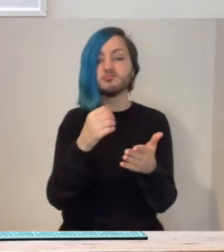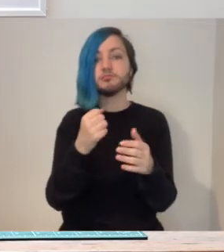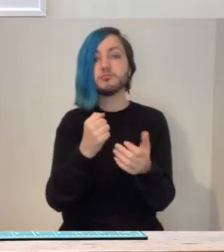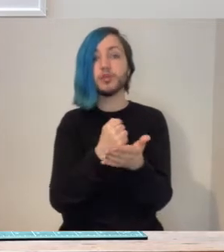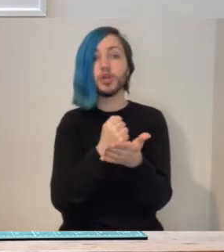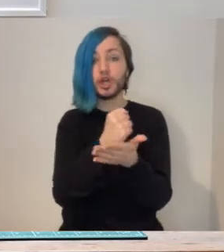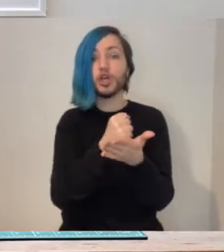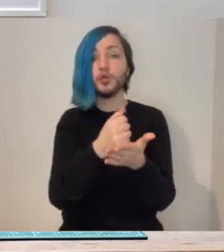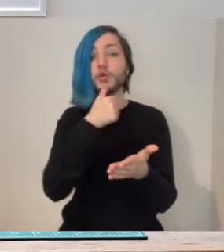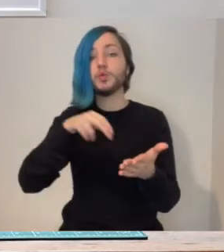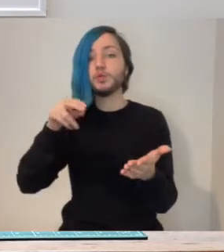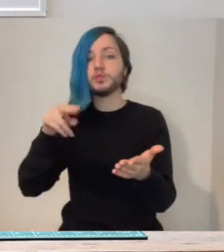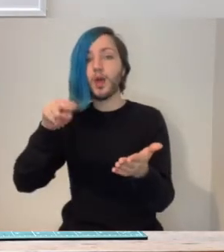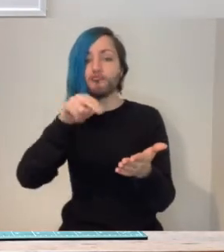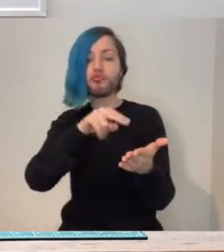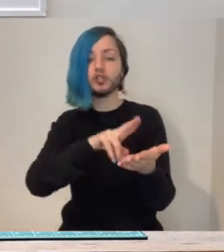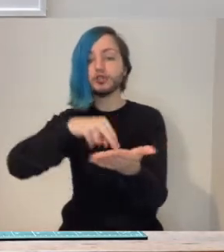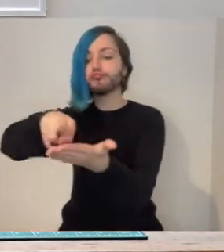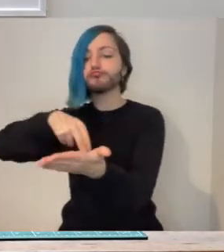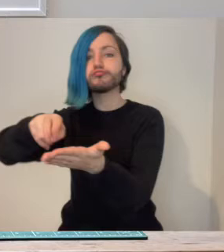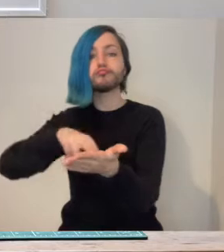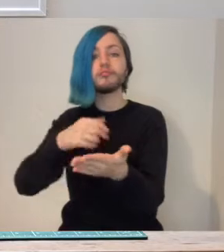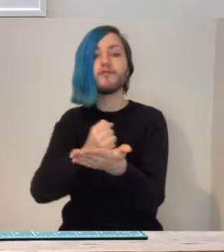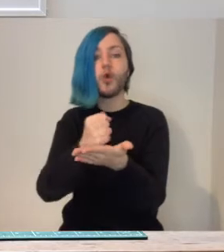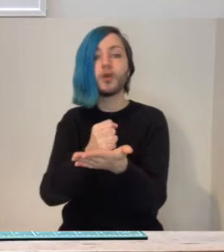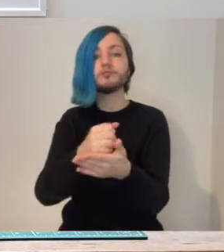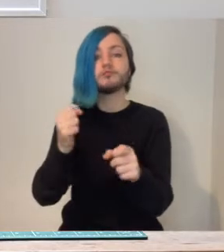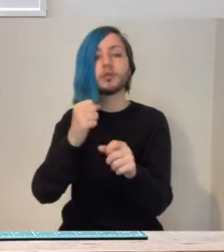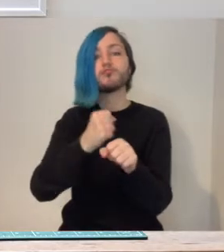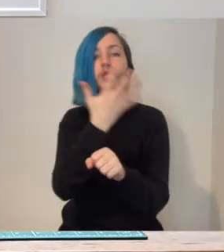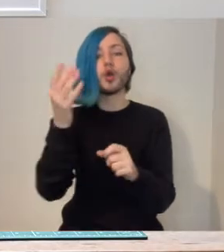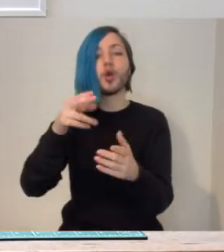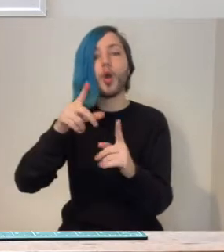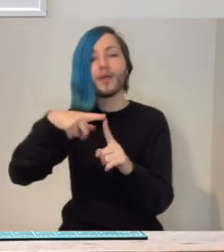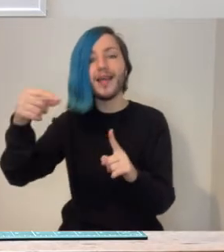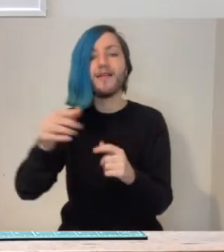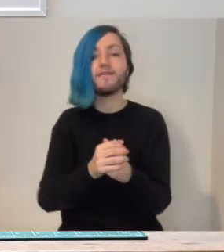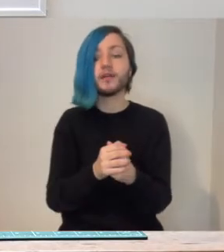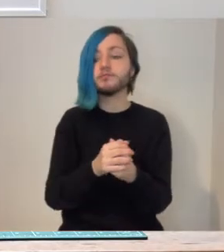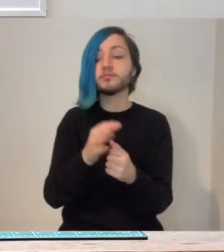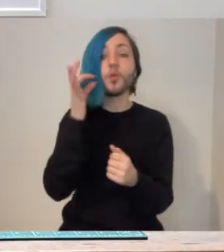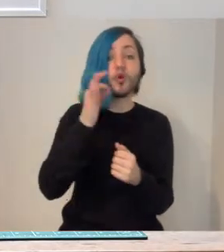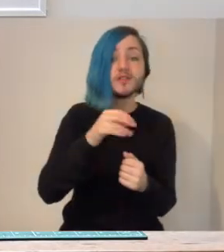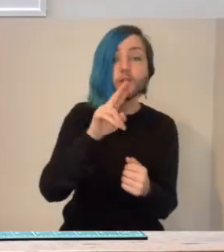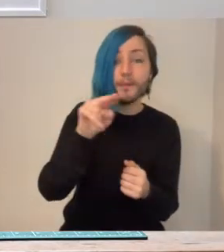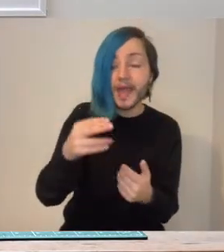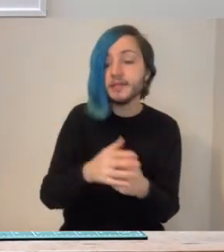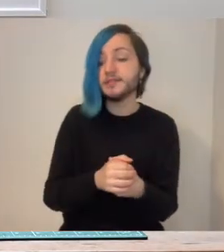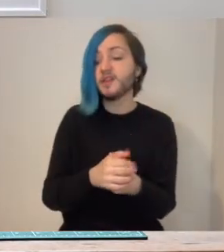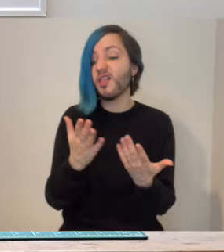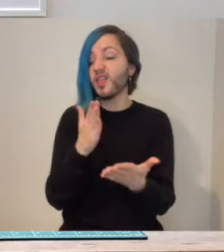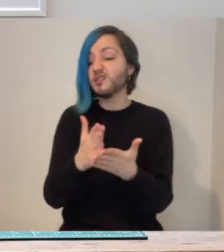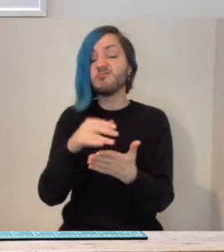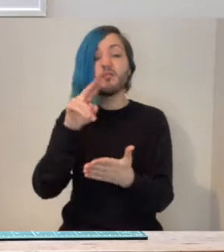apply with a paintbrush to stick the gold leaf onto. Some water for your paints, and you can really use